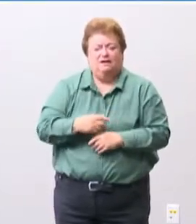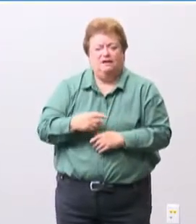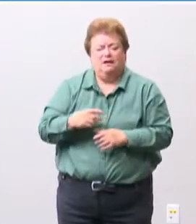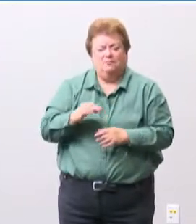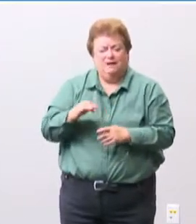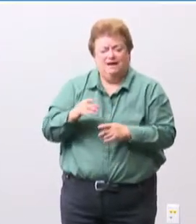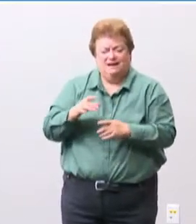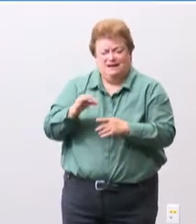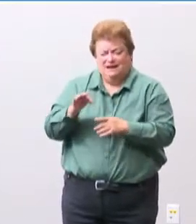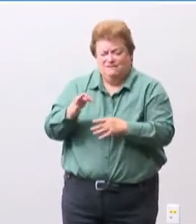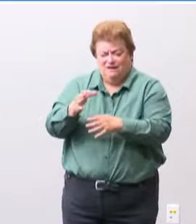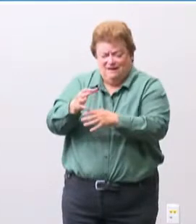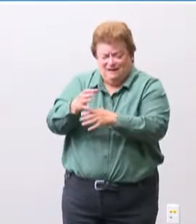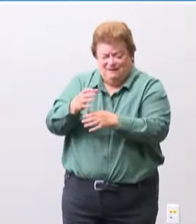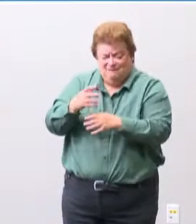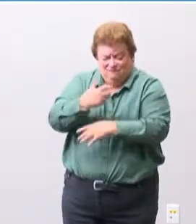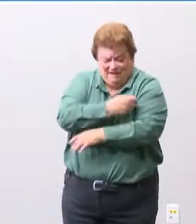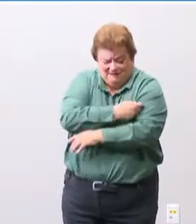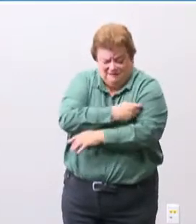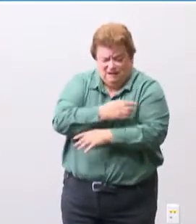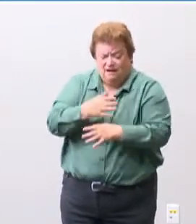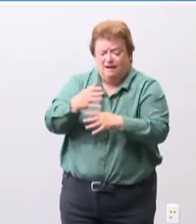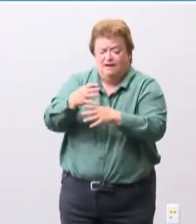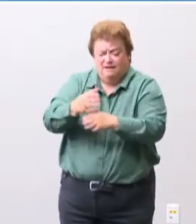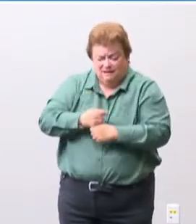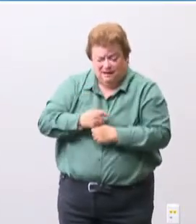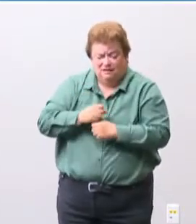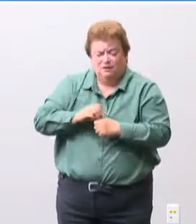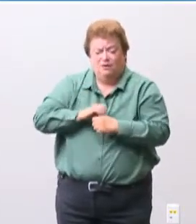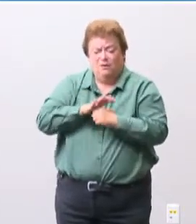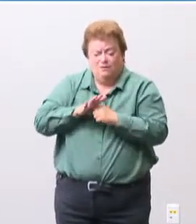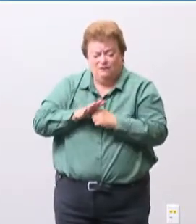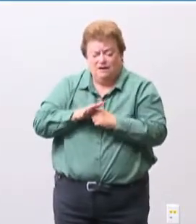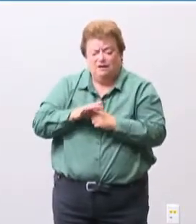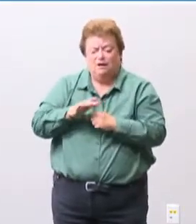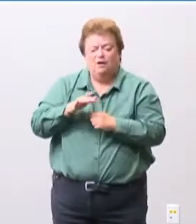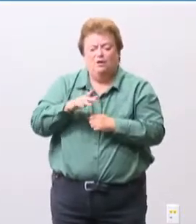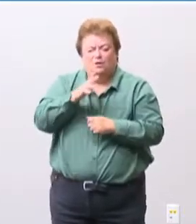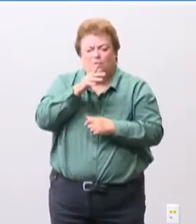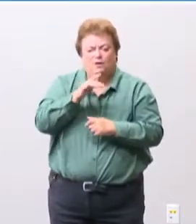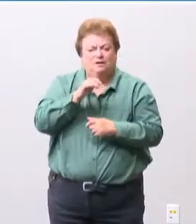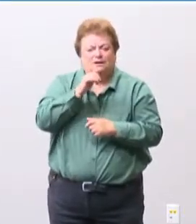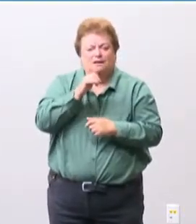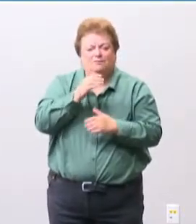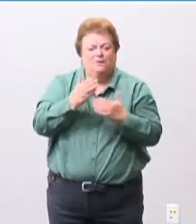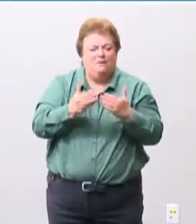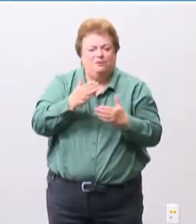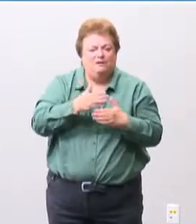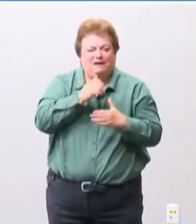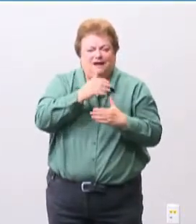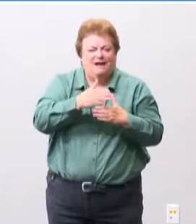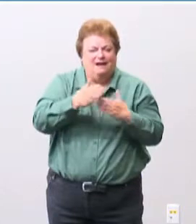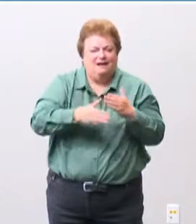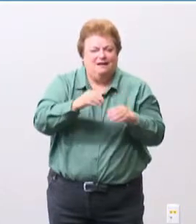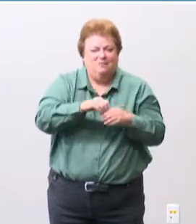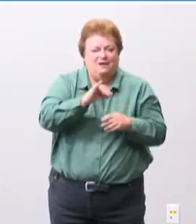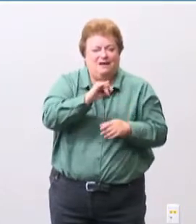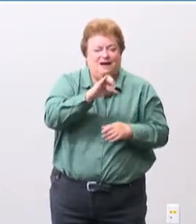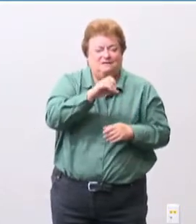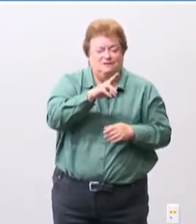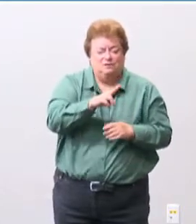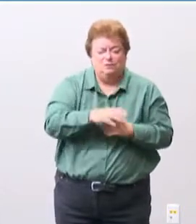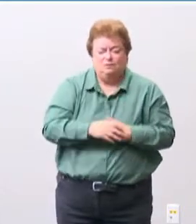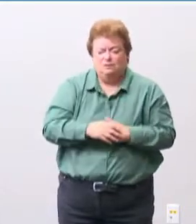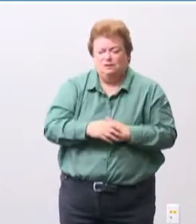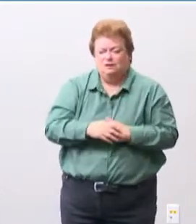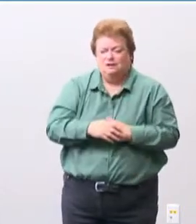the ICU and be needing that treatment. And I look at what's happening, and I know I hear sometimes, and we